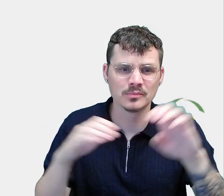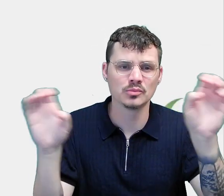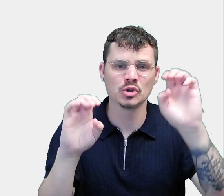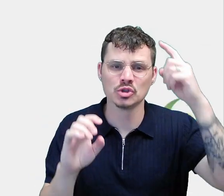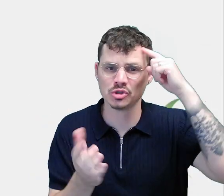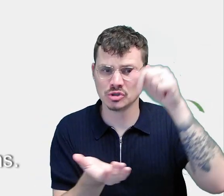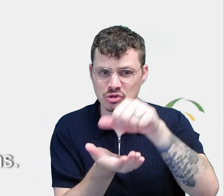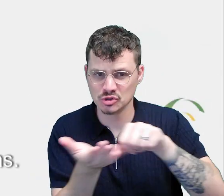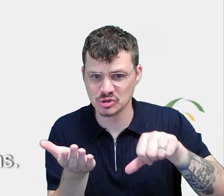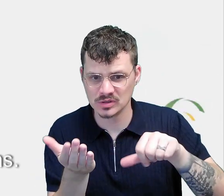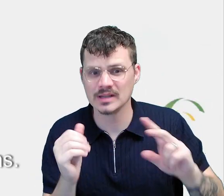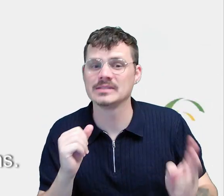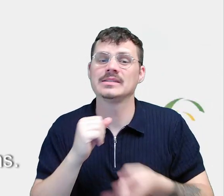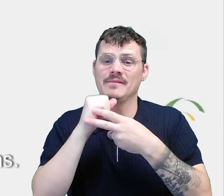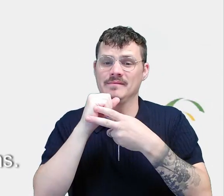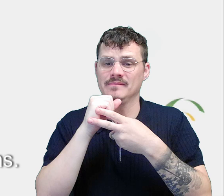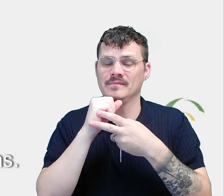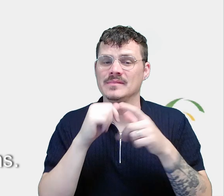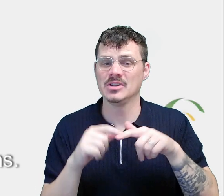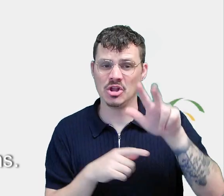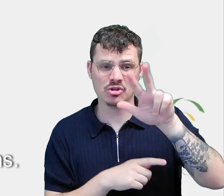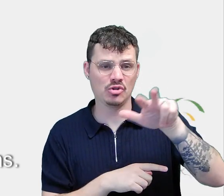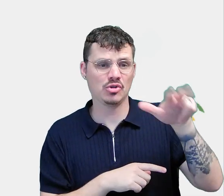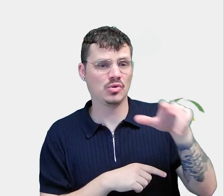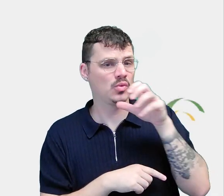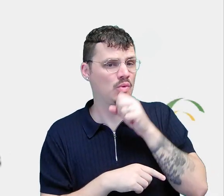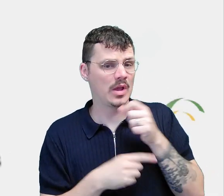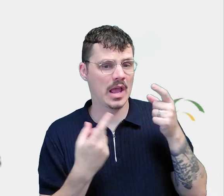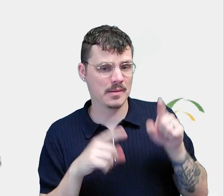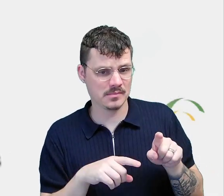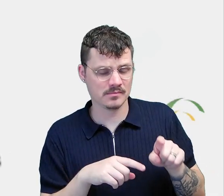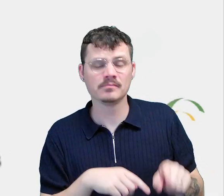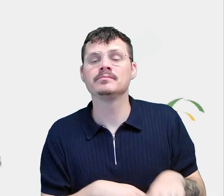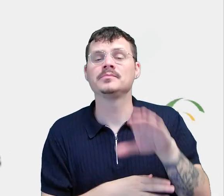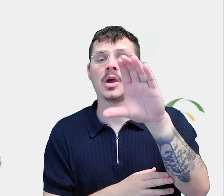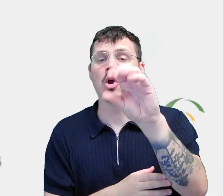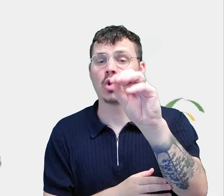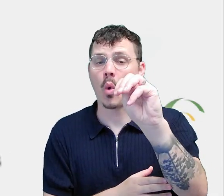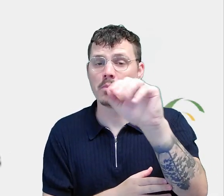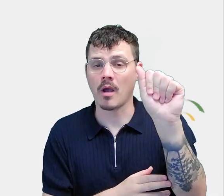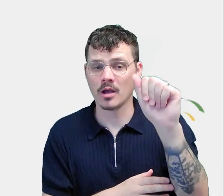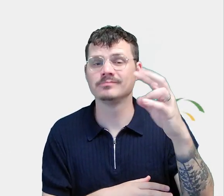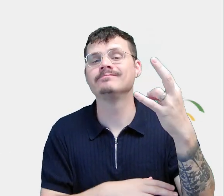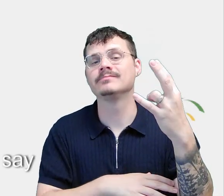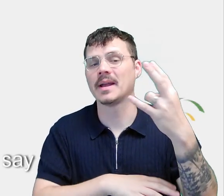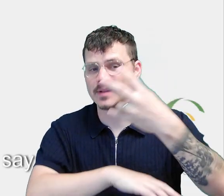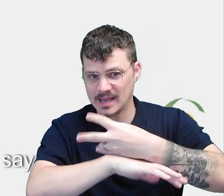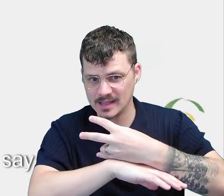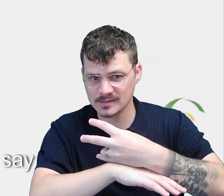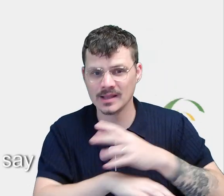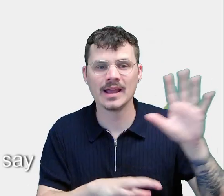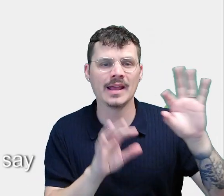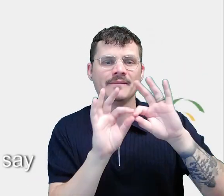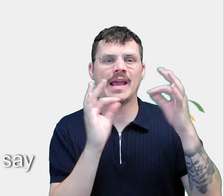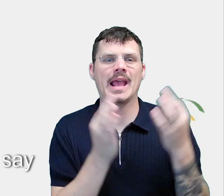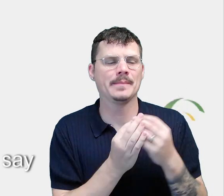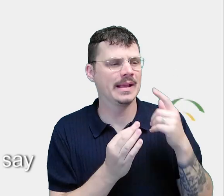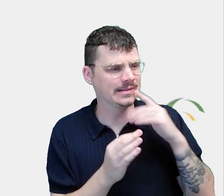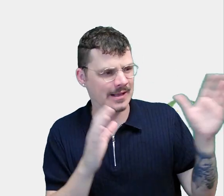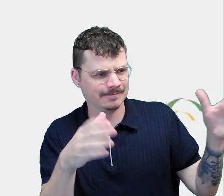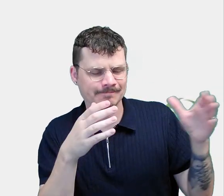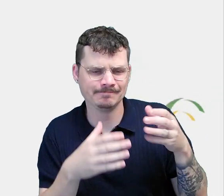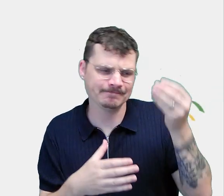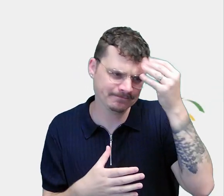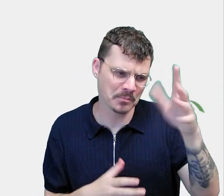It saved his life. He's 33 years old when this happens. He was in a coma for 7 days, and his family was pulled together to